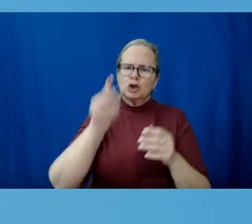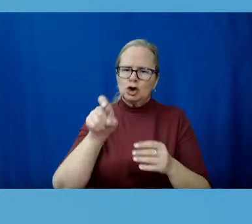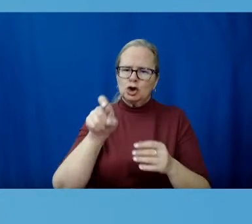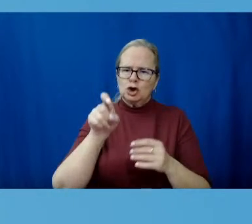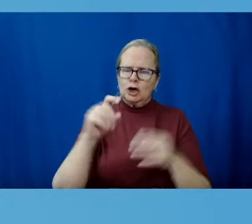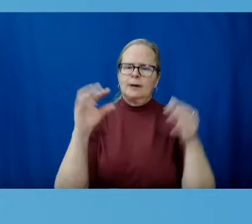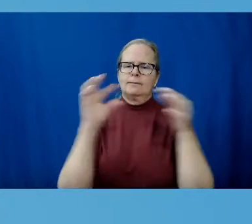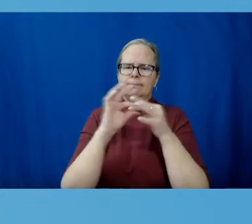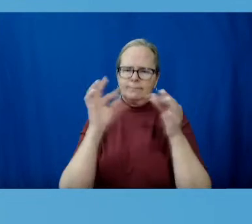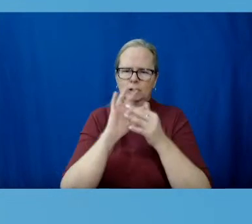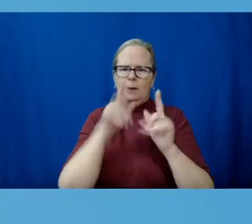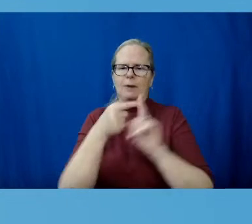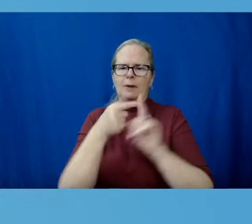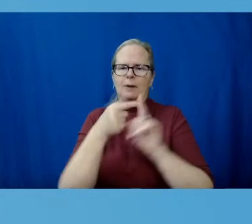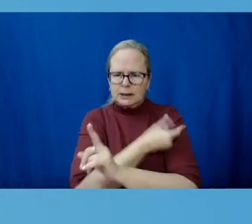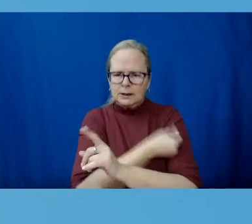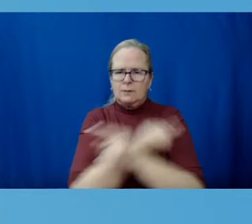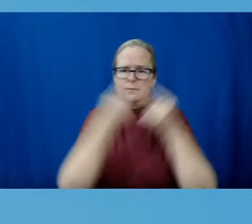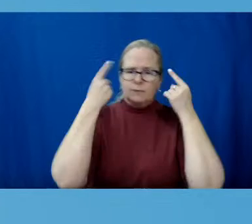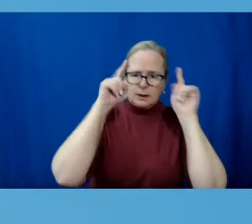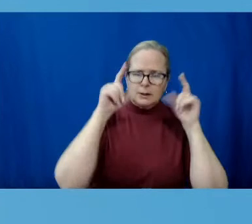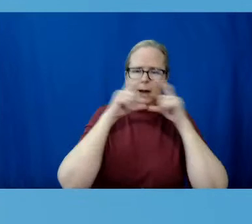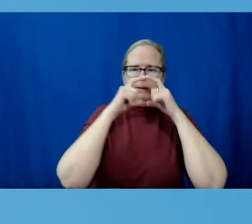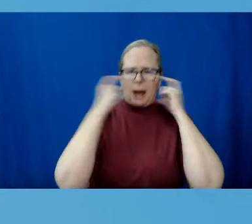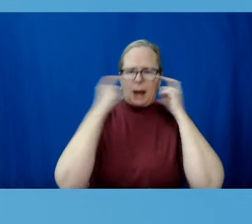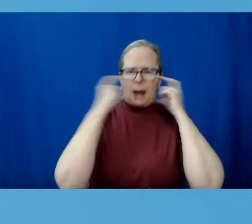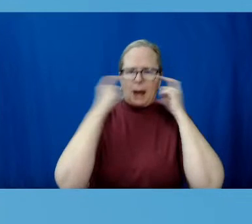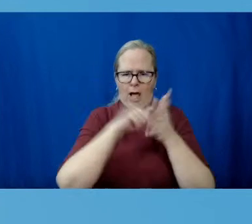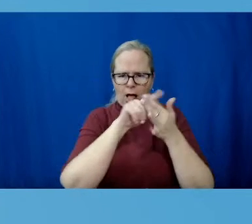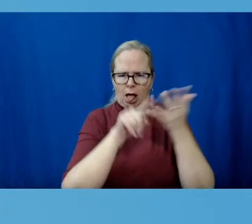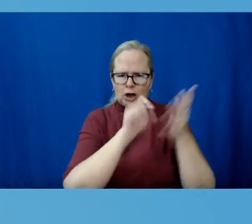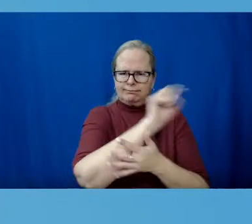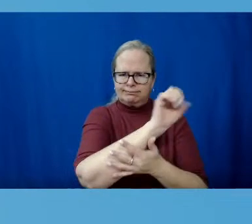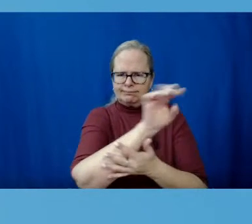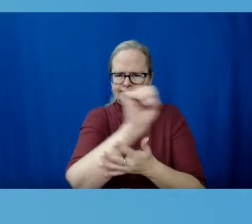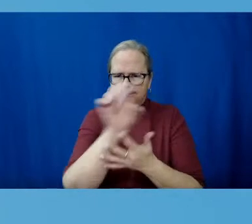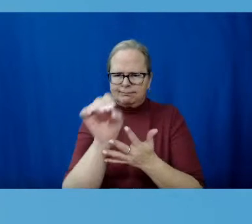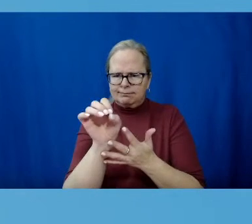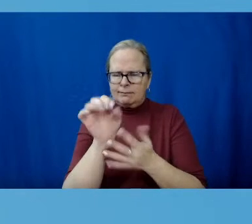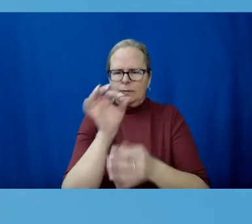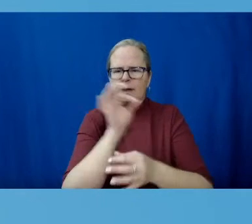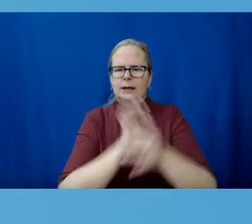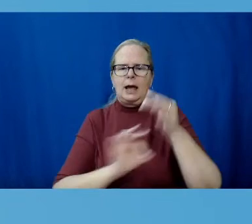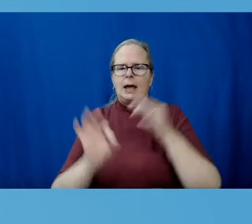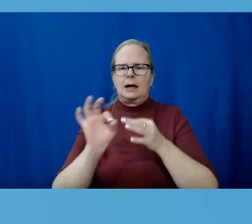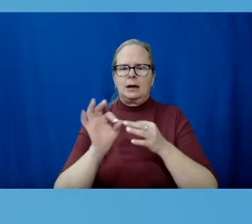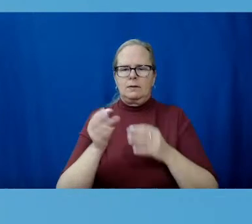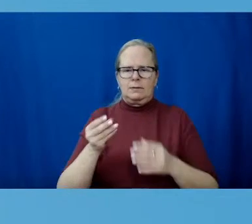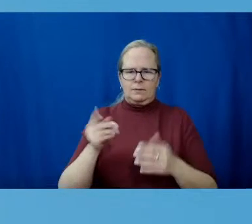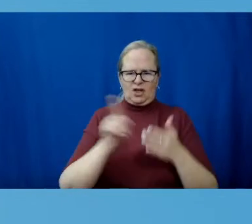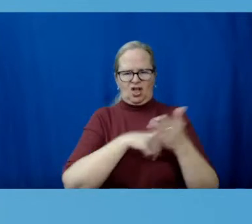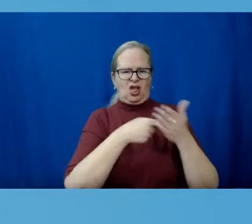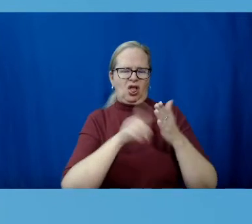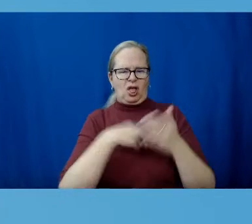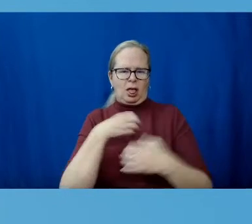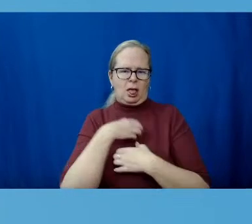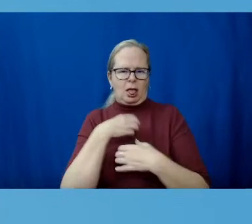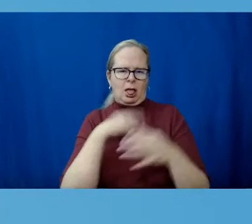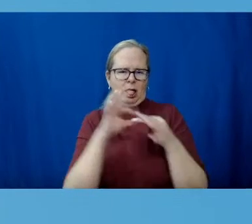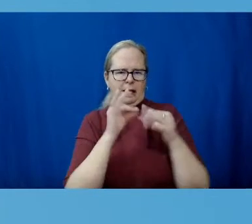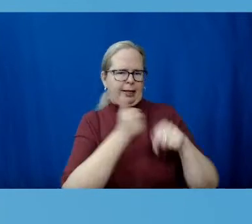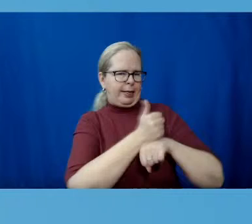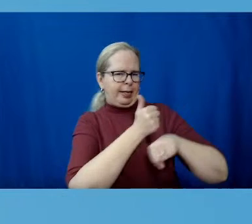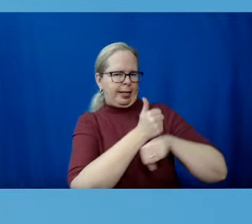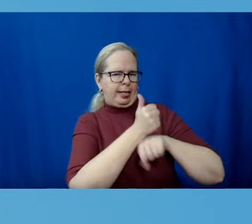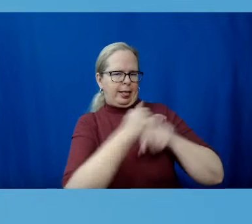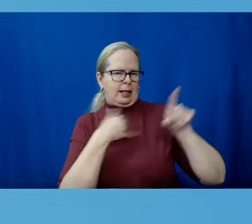hear him complaining about Trudeau and procurement, and we see the same thing on the testing, and it's just poor